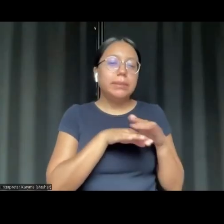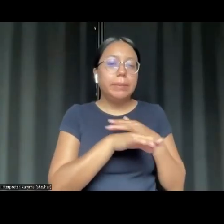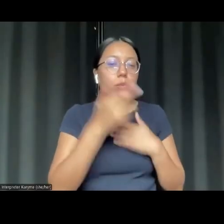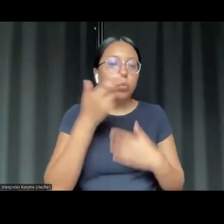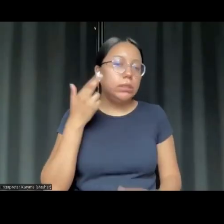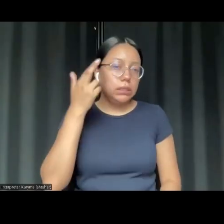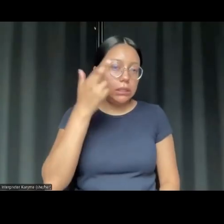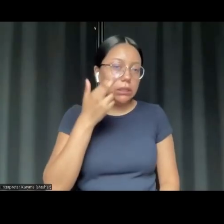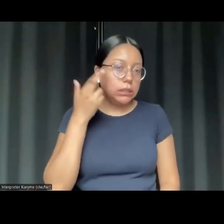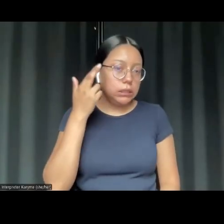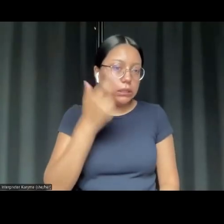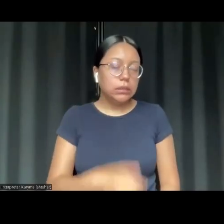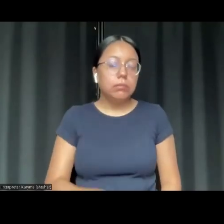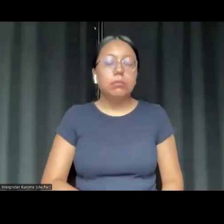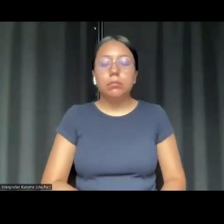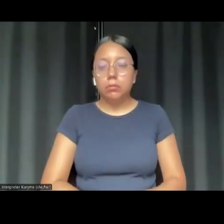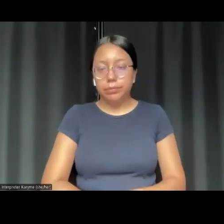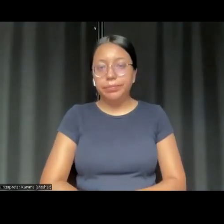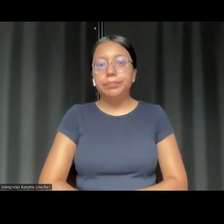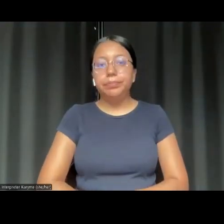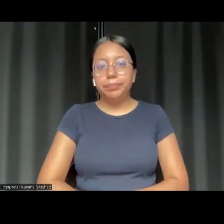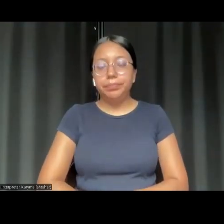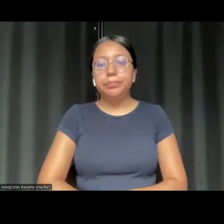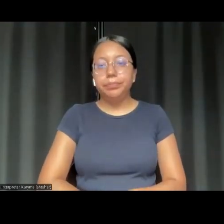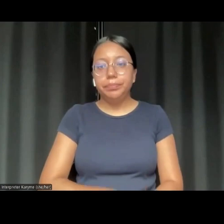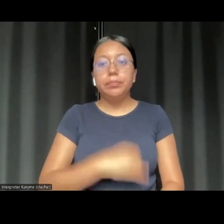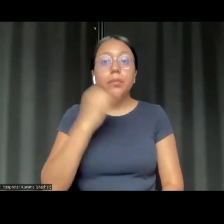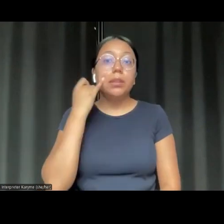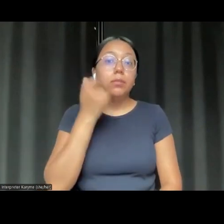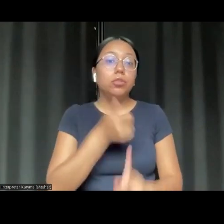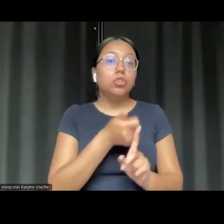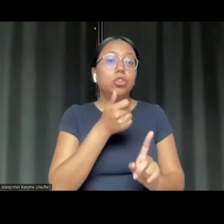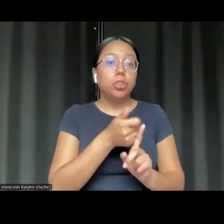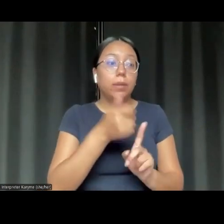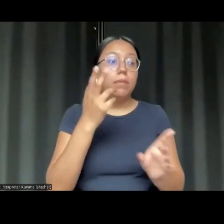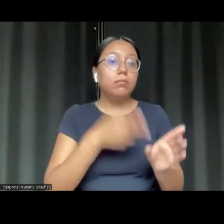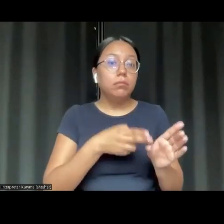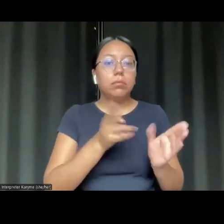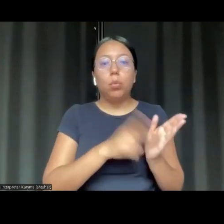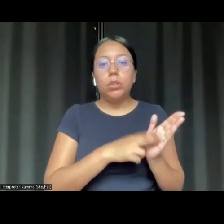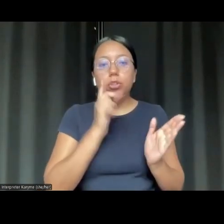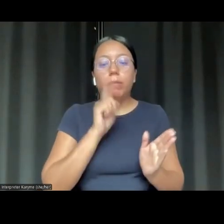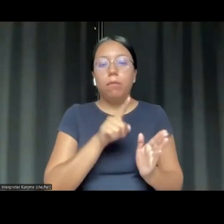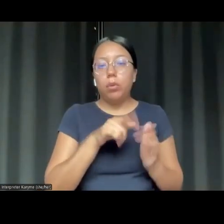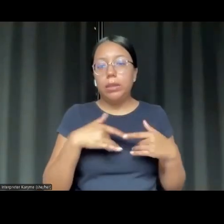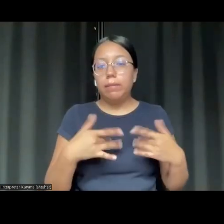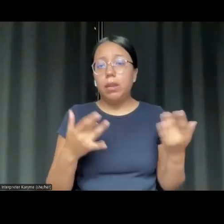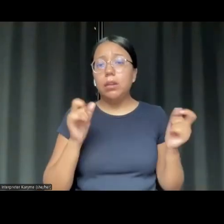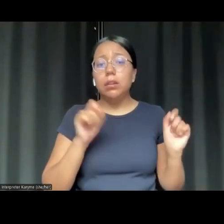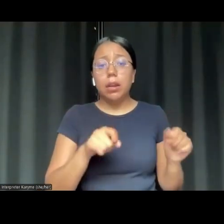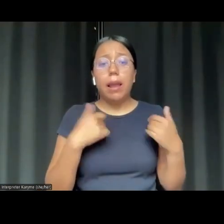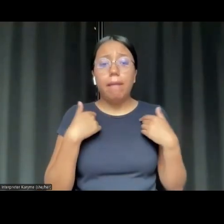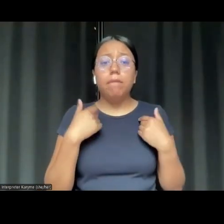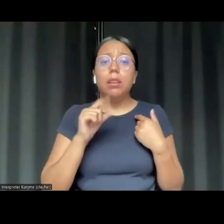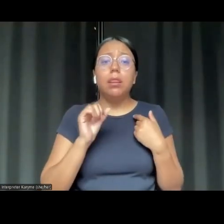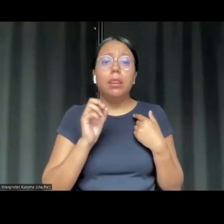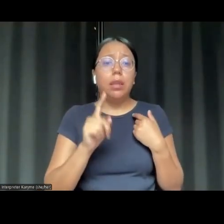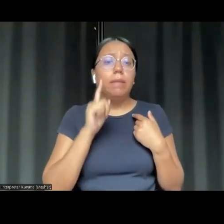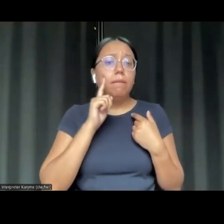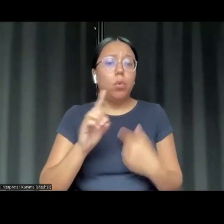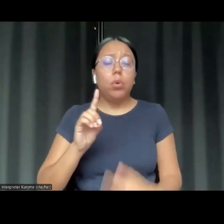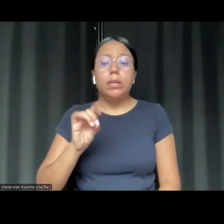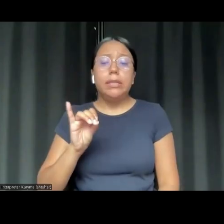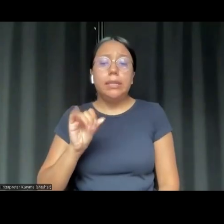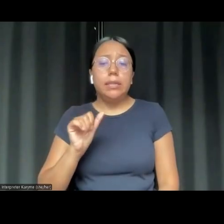you are registered for the event, you should be able to have a link to the Discord server, which I think Angela also